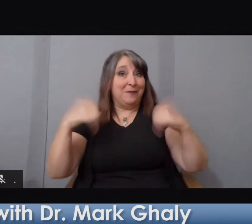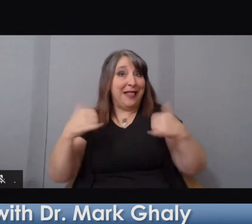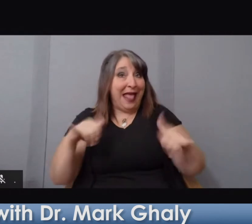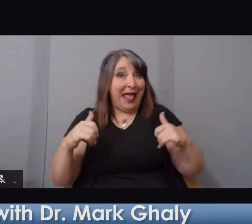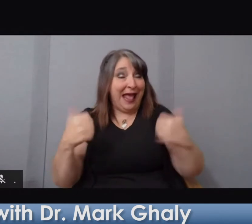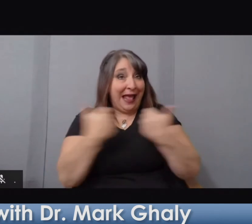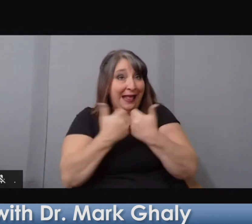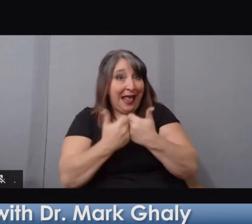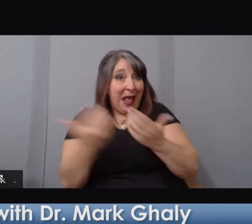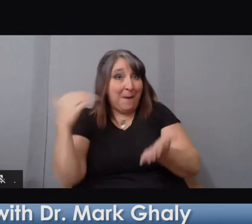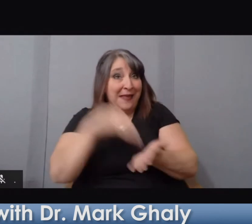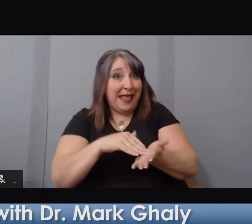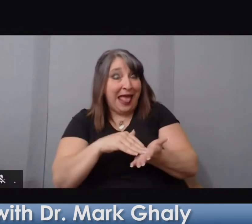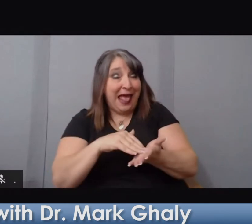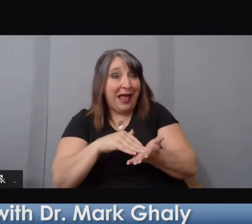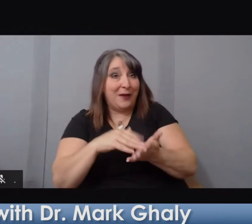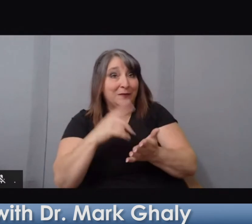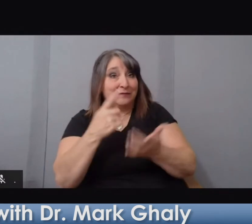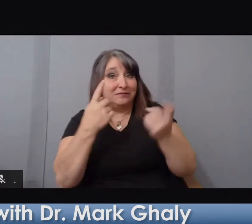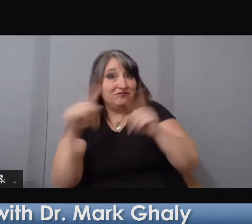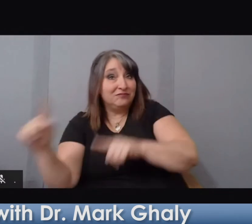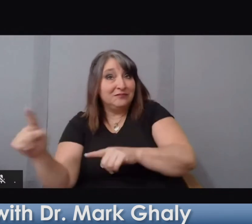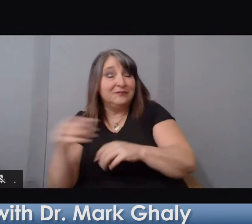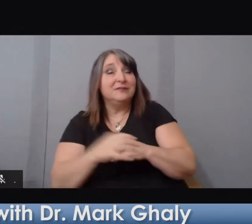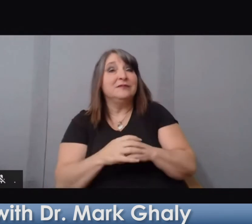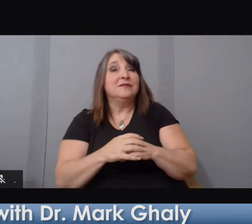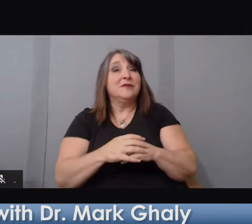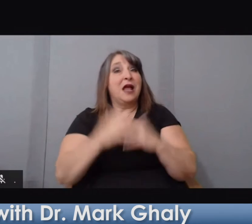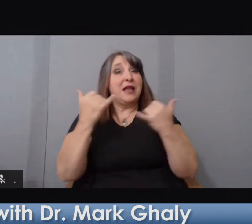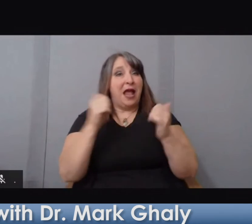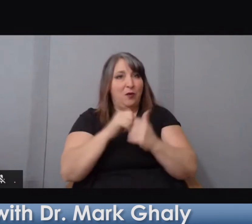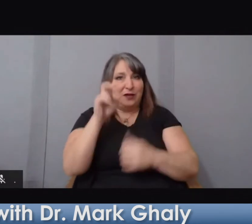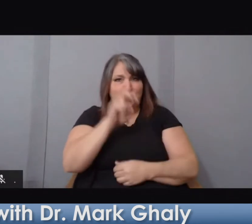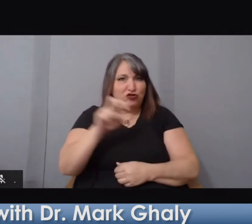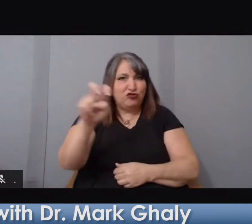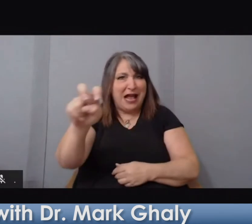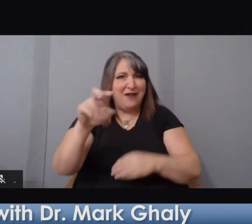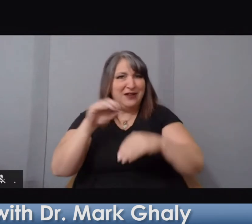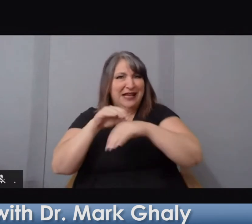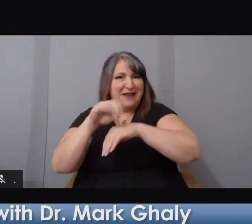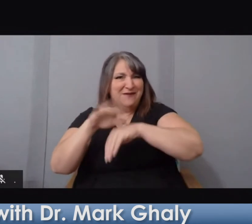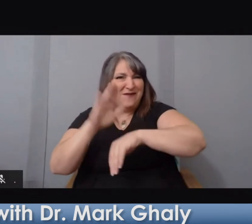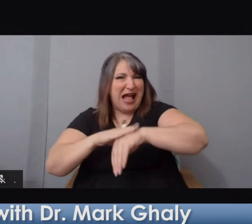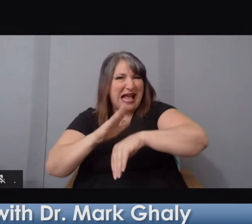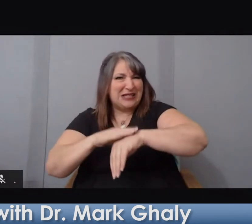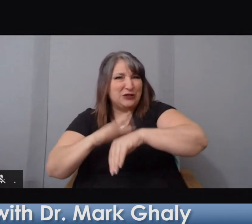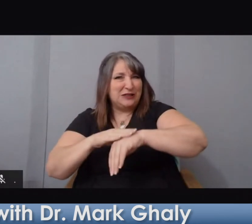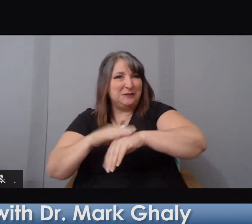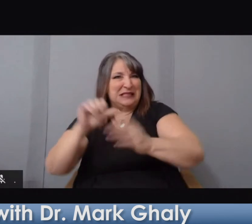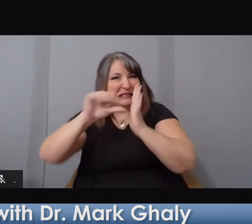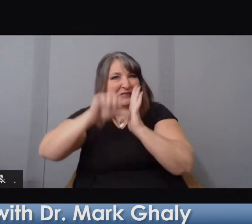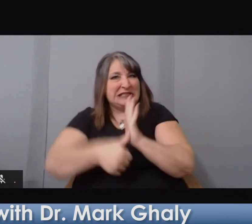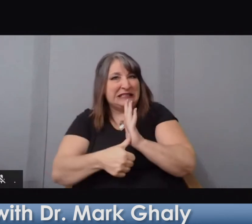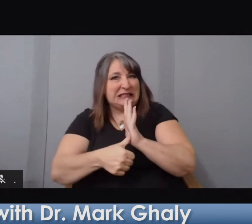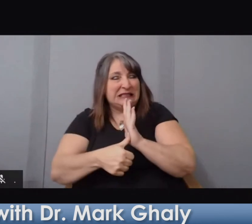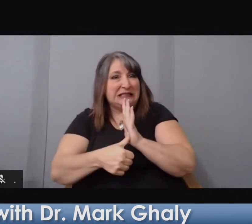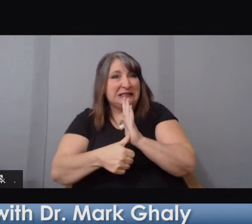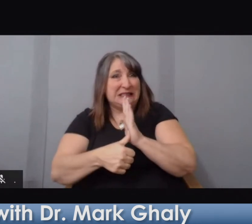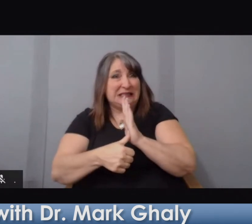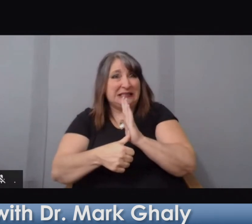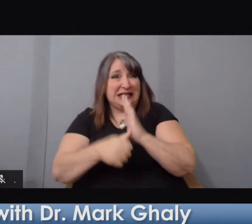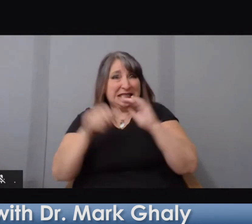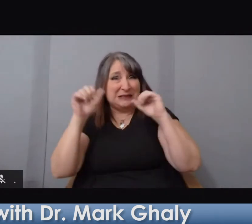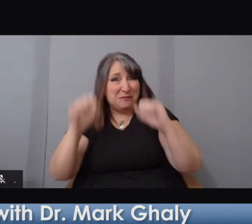are today with the travel advisory being reinforced, when it's very possible that